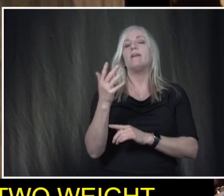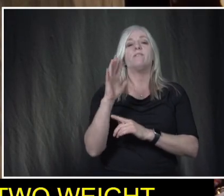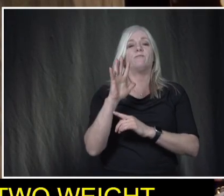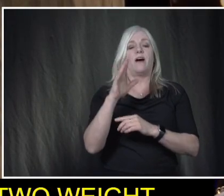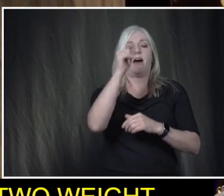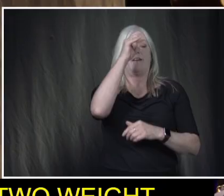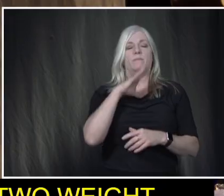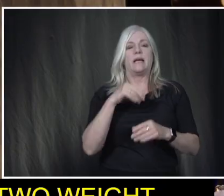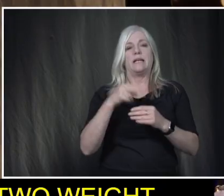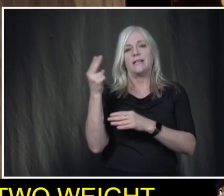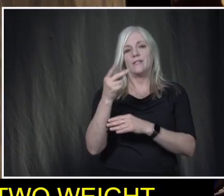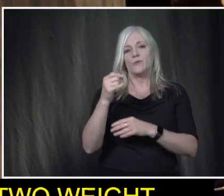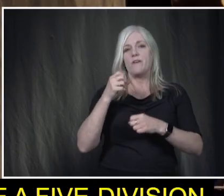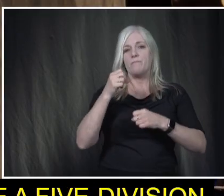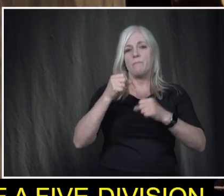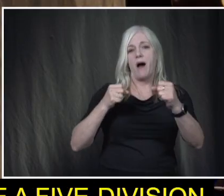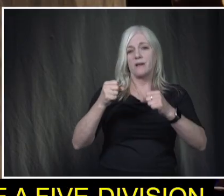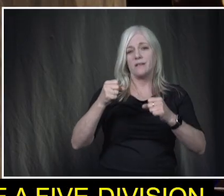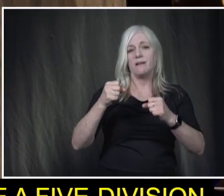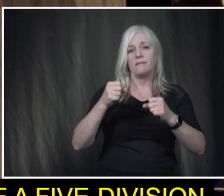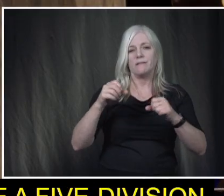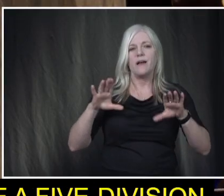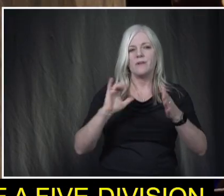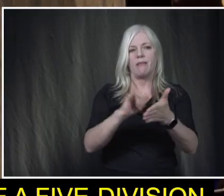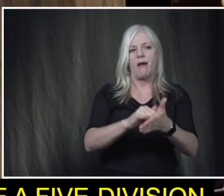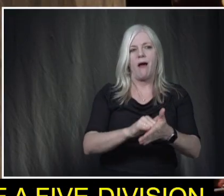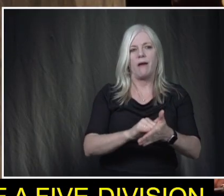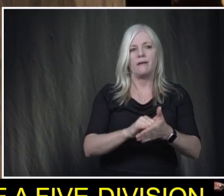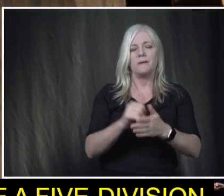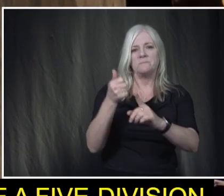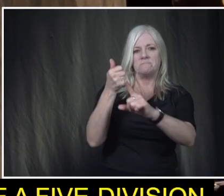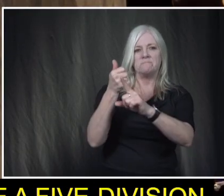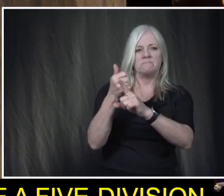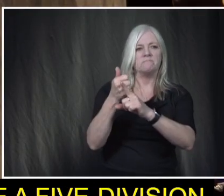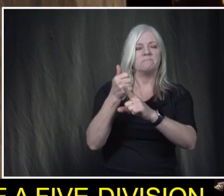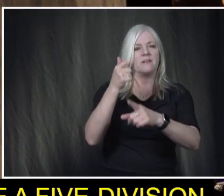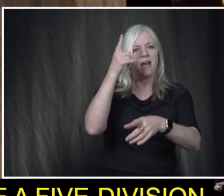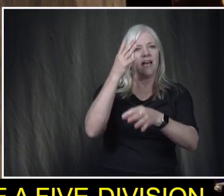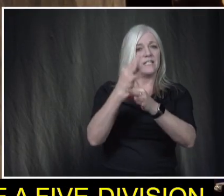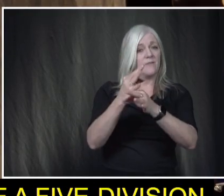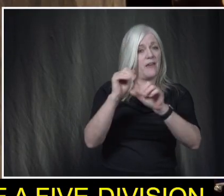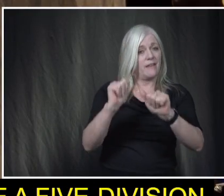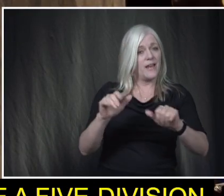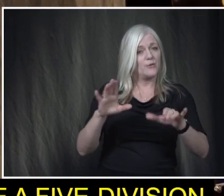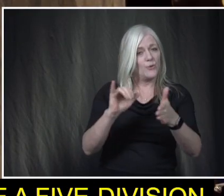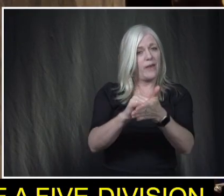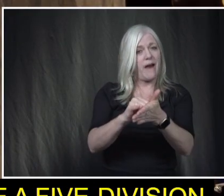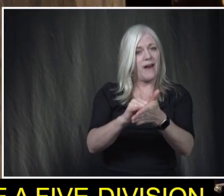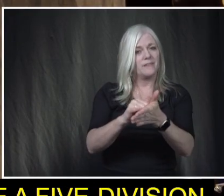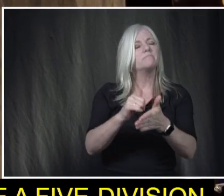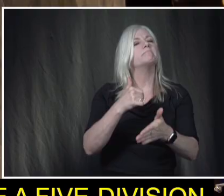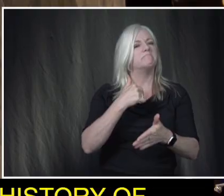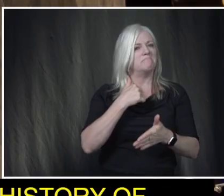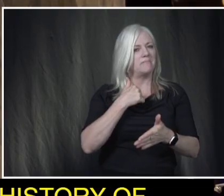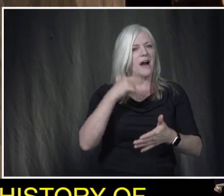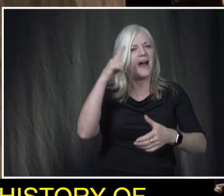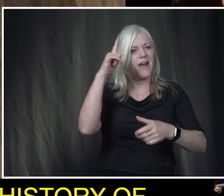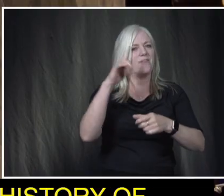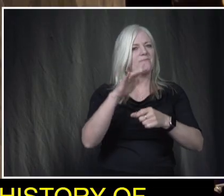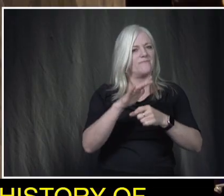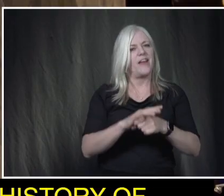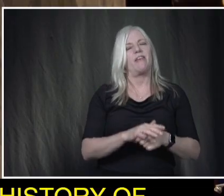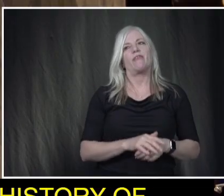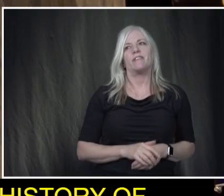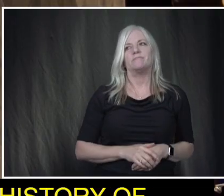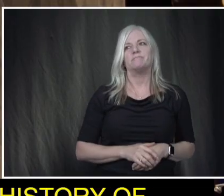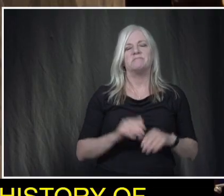of boxing have done that. Terence has faith he can do that. I have faith